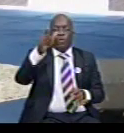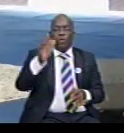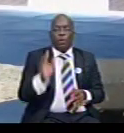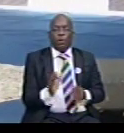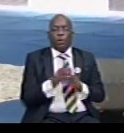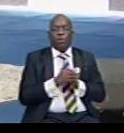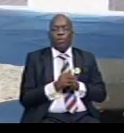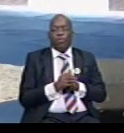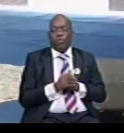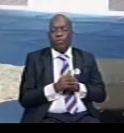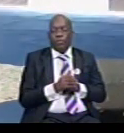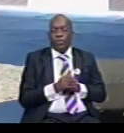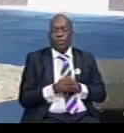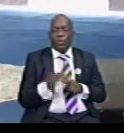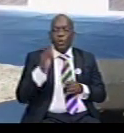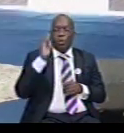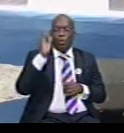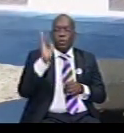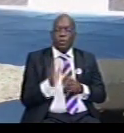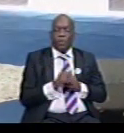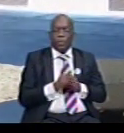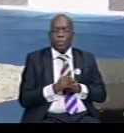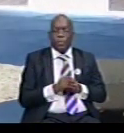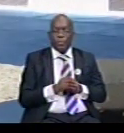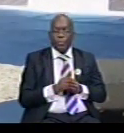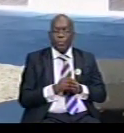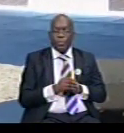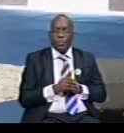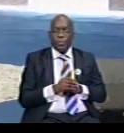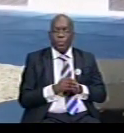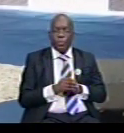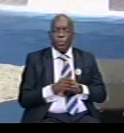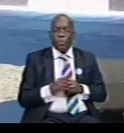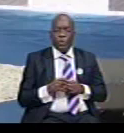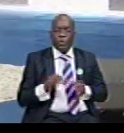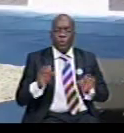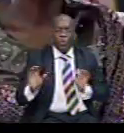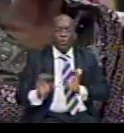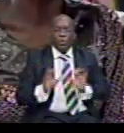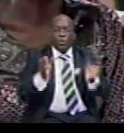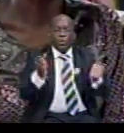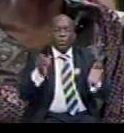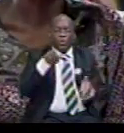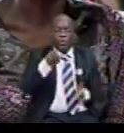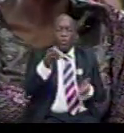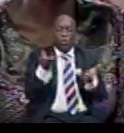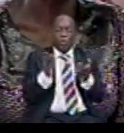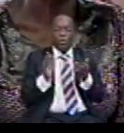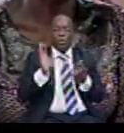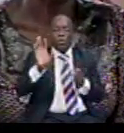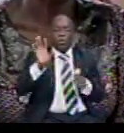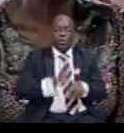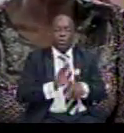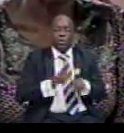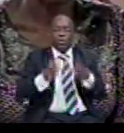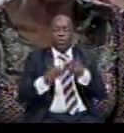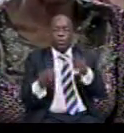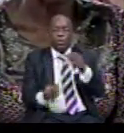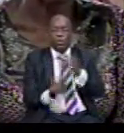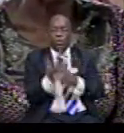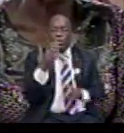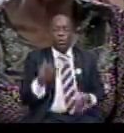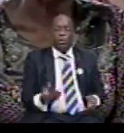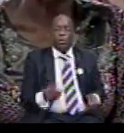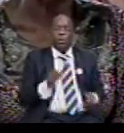God. Preacher, do you want your church, your ministry to grow, to start with? Not